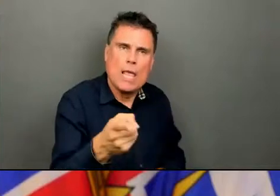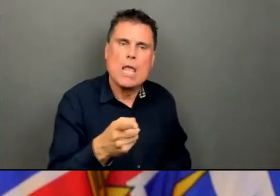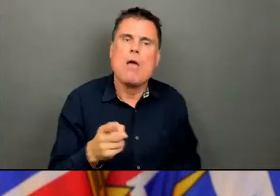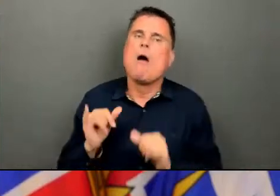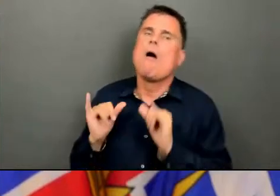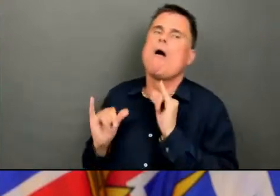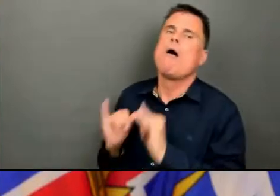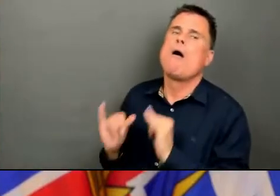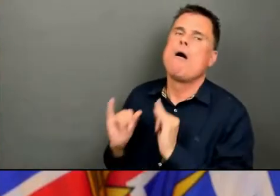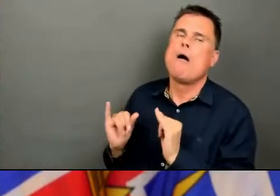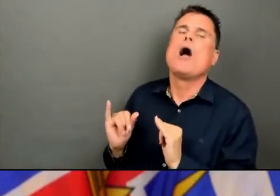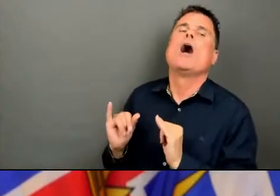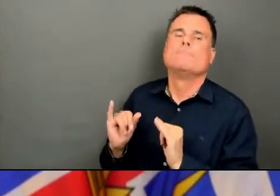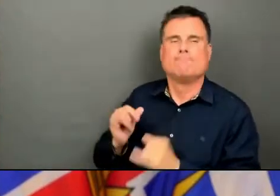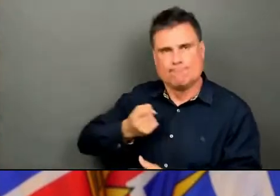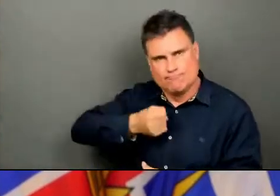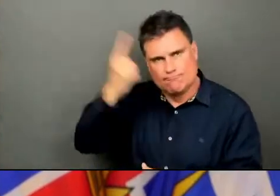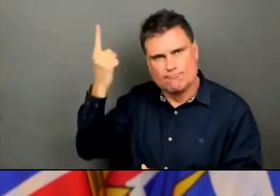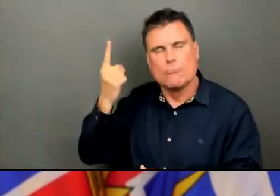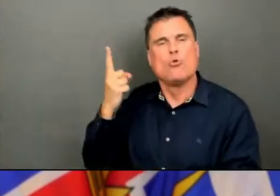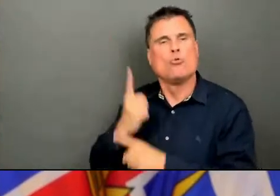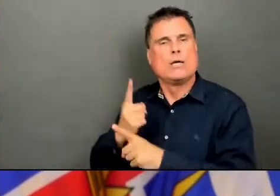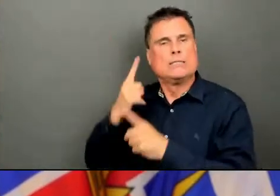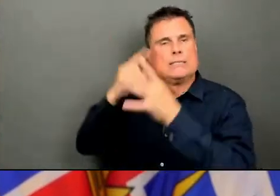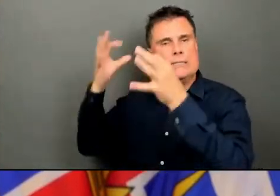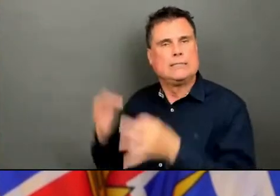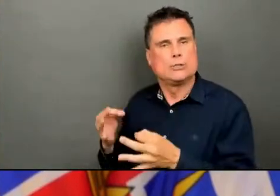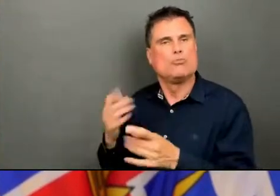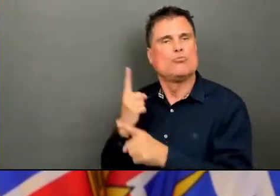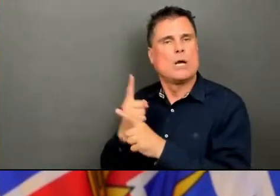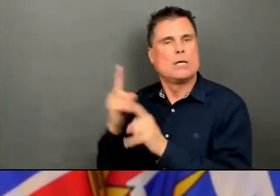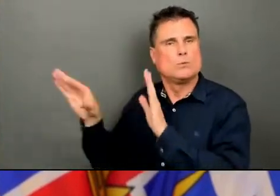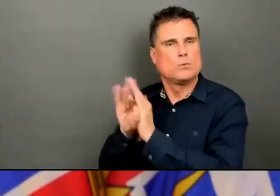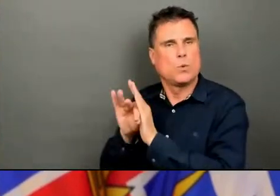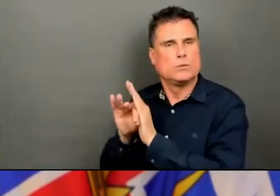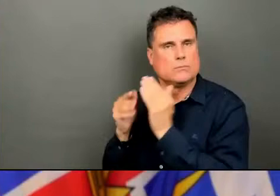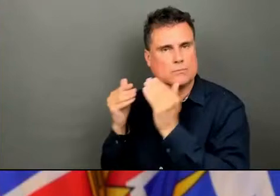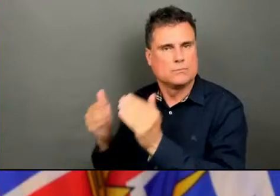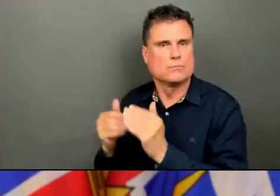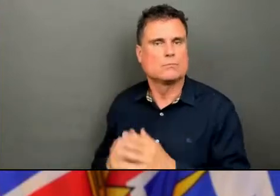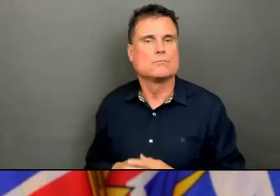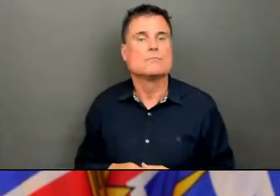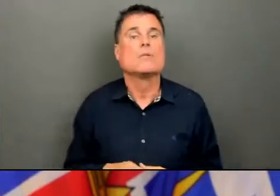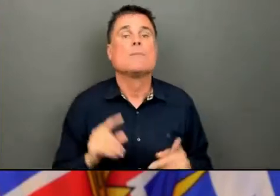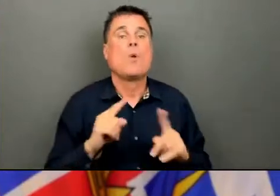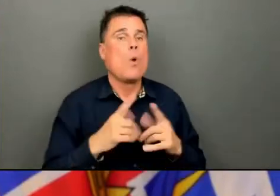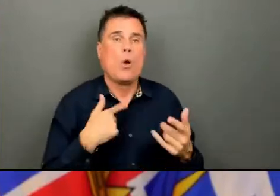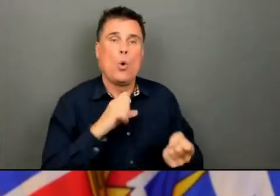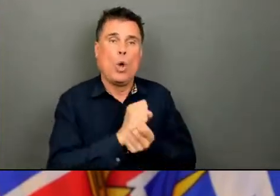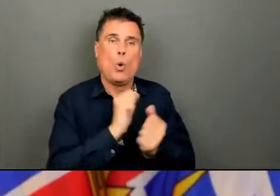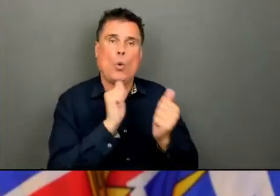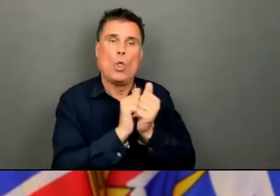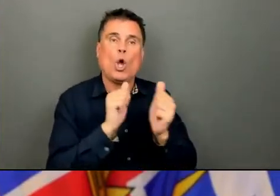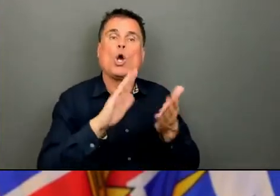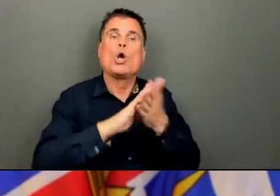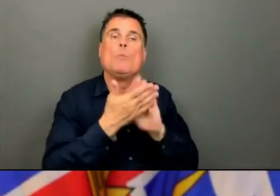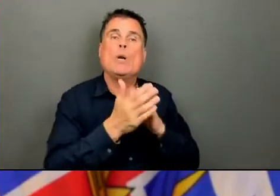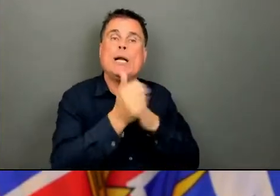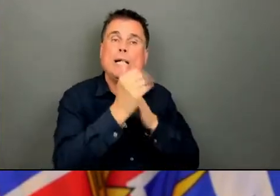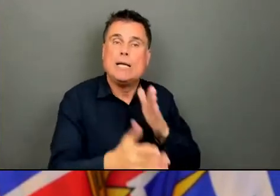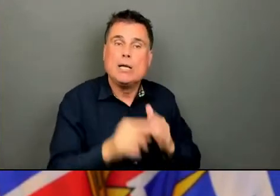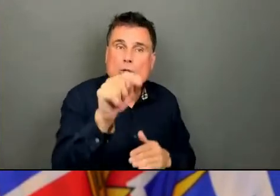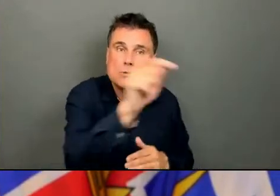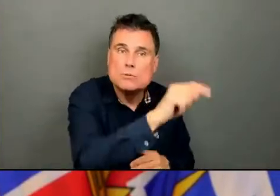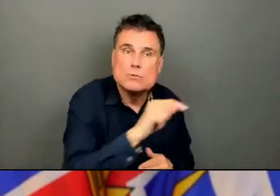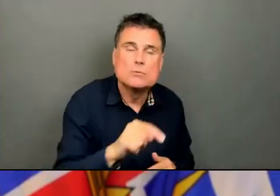family. So we're spending a lot of time with different community leaders and making sure we have information in the right language that